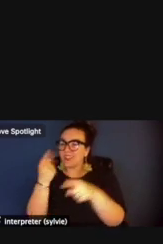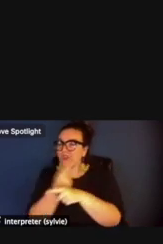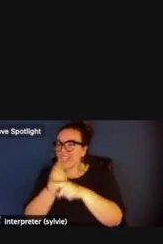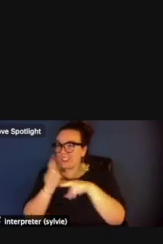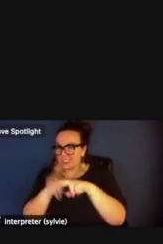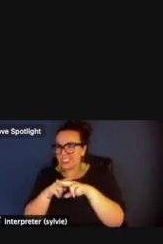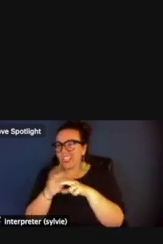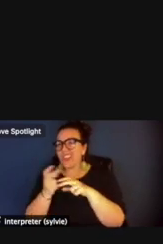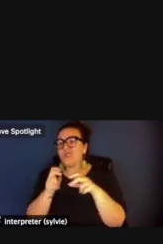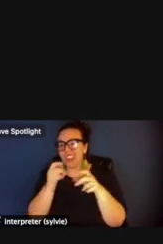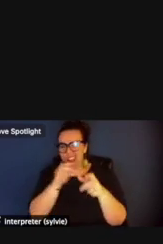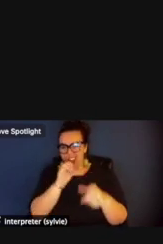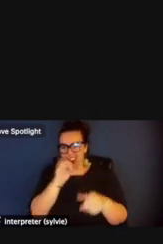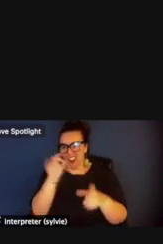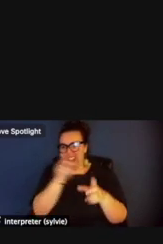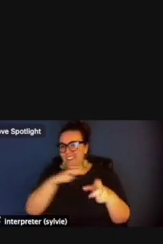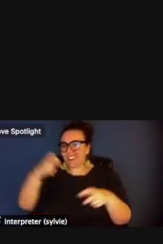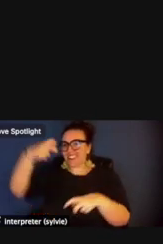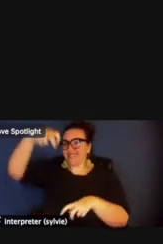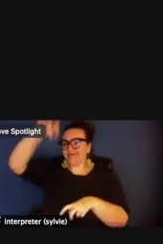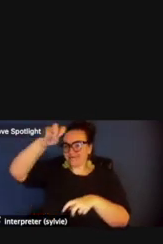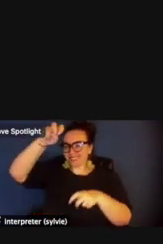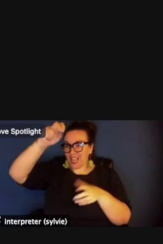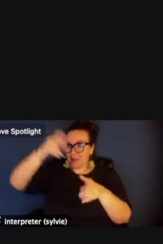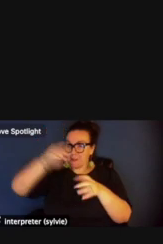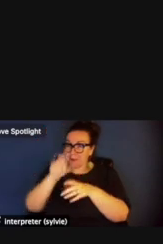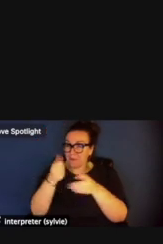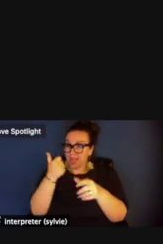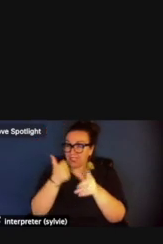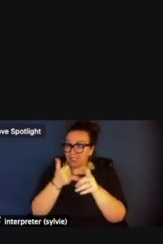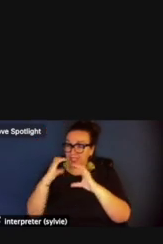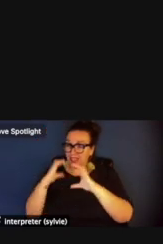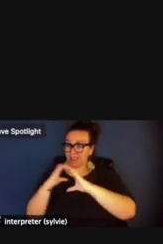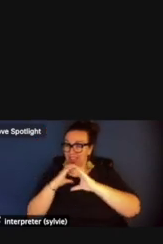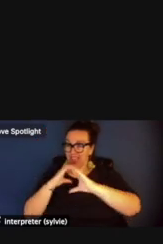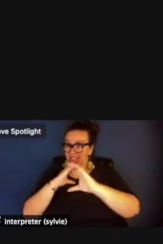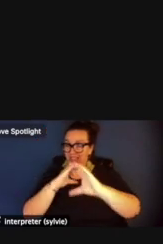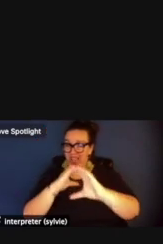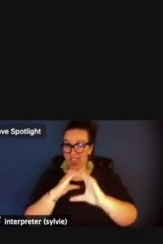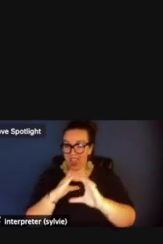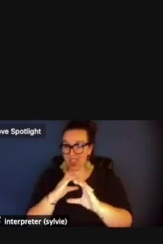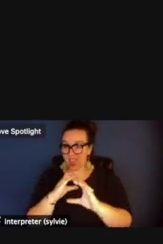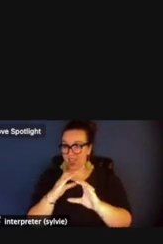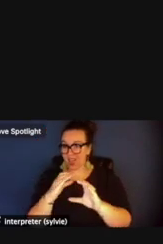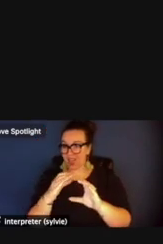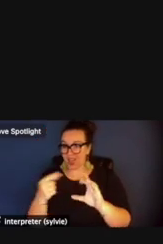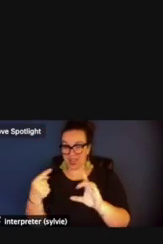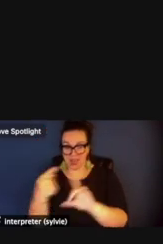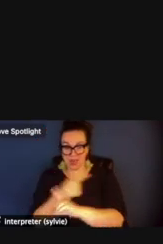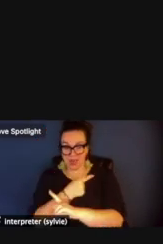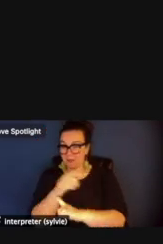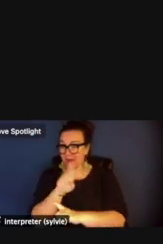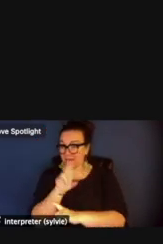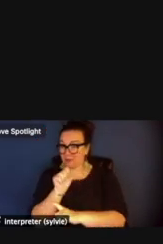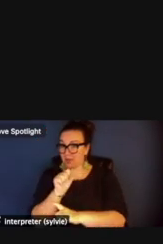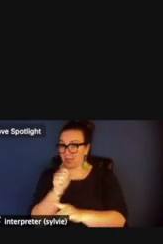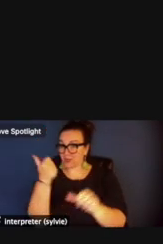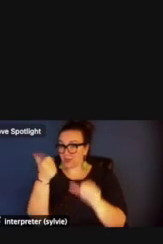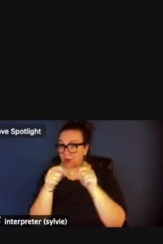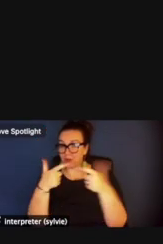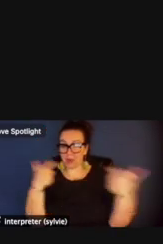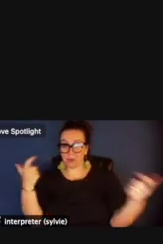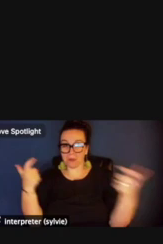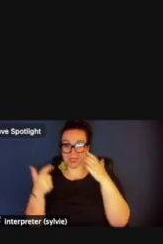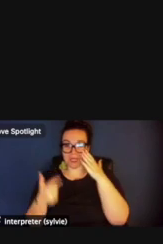our regular seats. Regular seats, right. But the bus can get on. Can I go all the way back to the bus slide so we can remember how big it